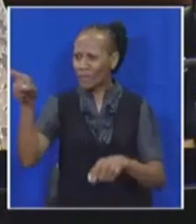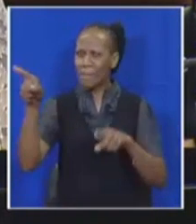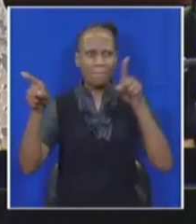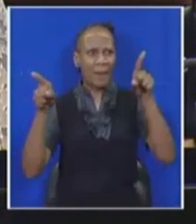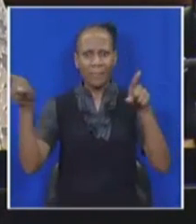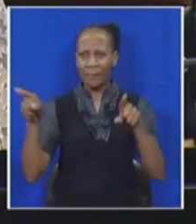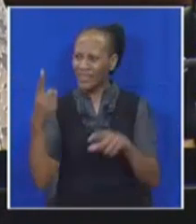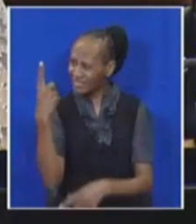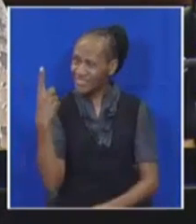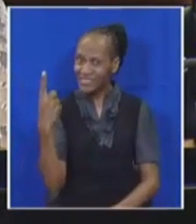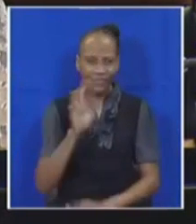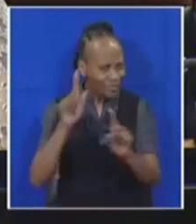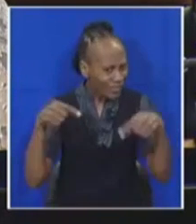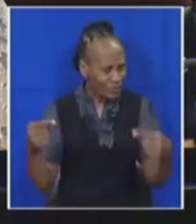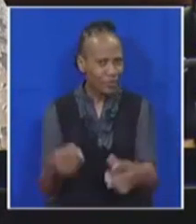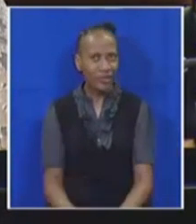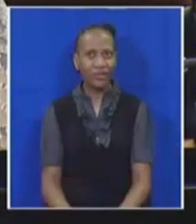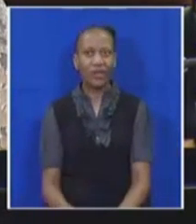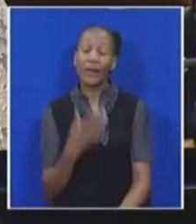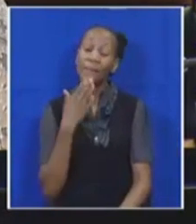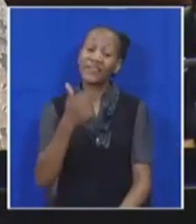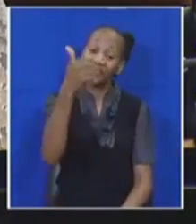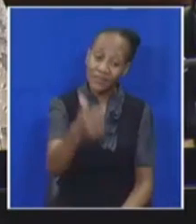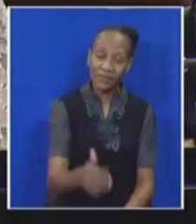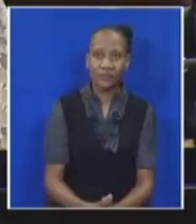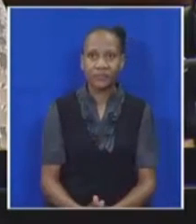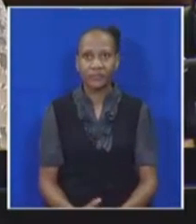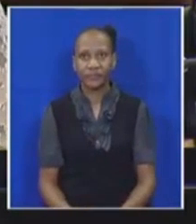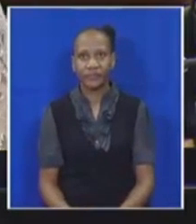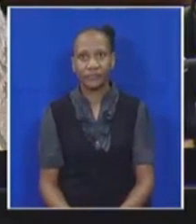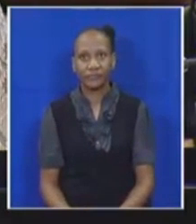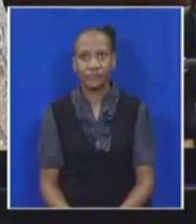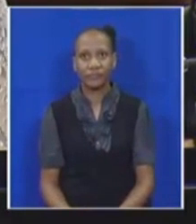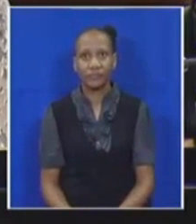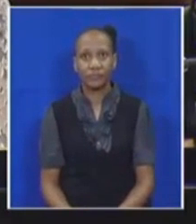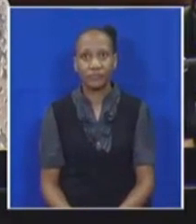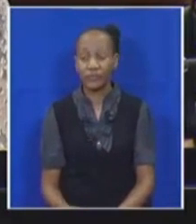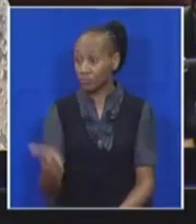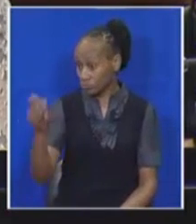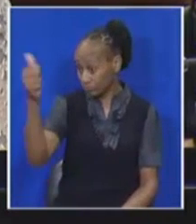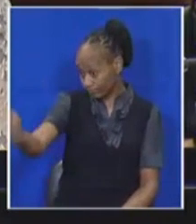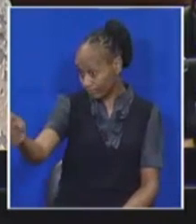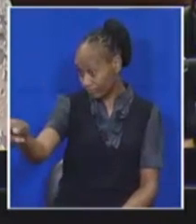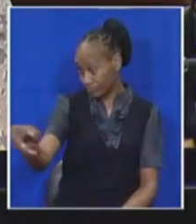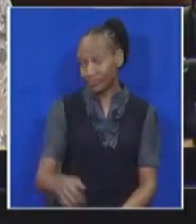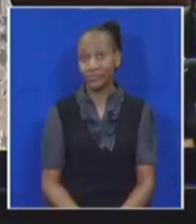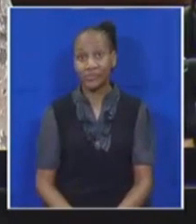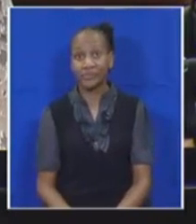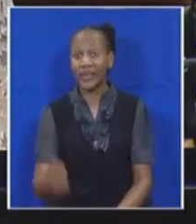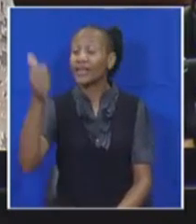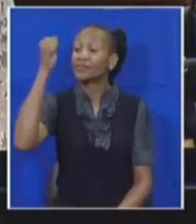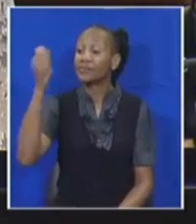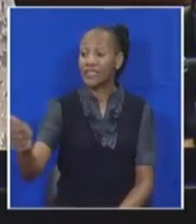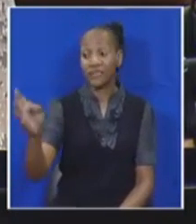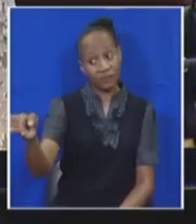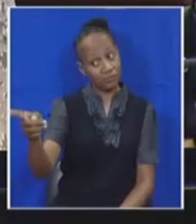members. on Sona Please Day, continue that with member- your speech. Take your On seat, Sona Day, honorable this is member. my speech, this is Take my